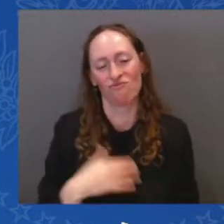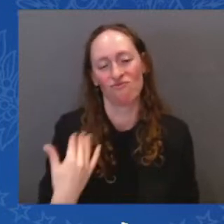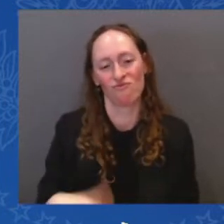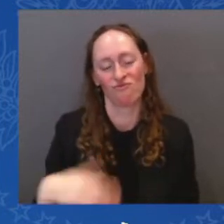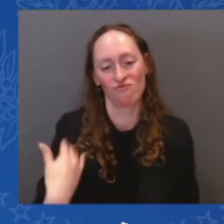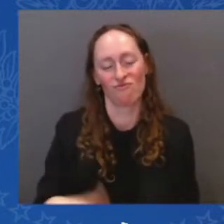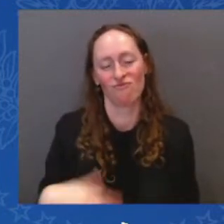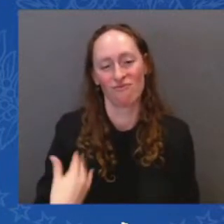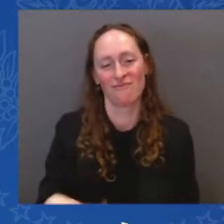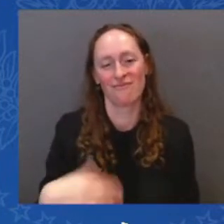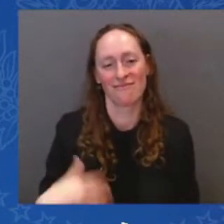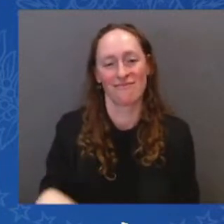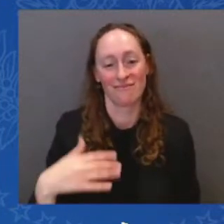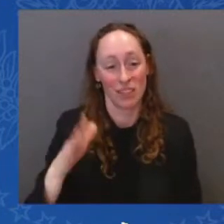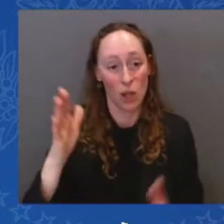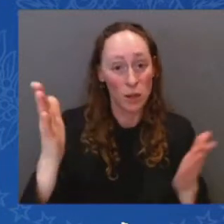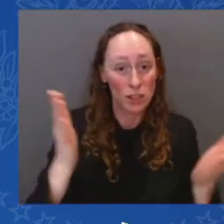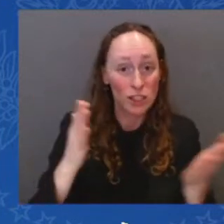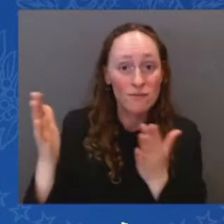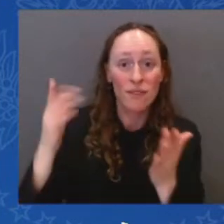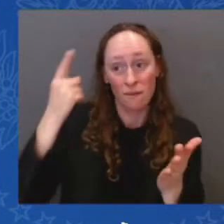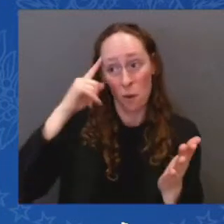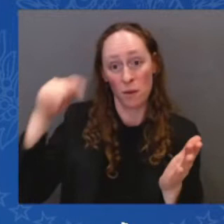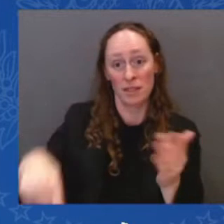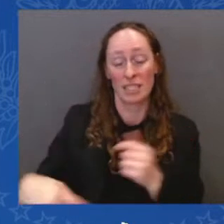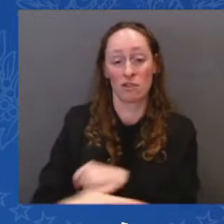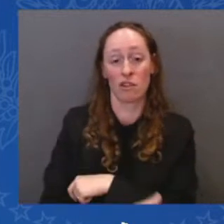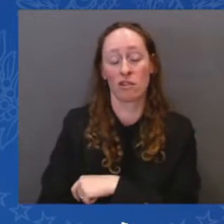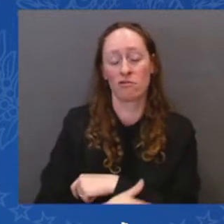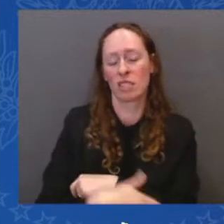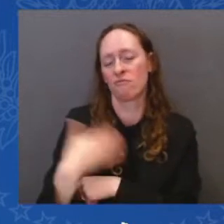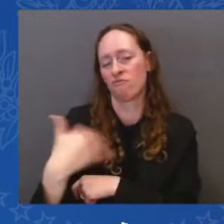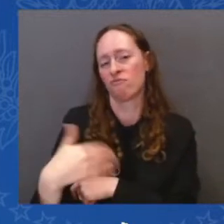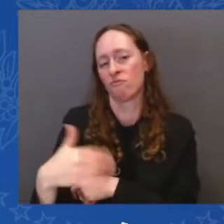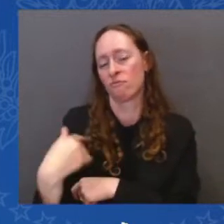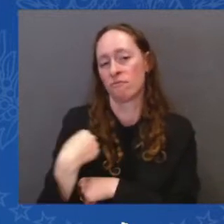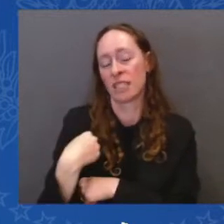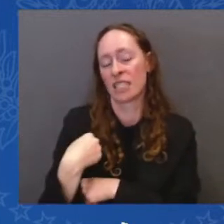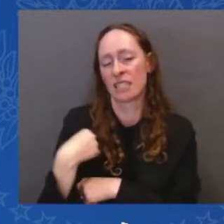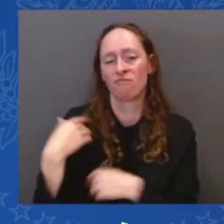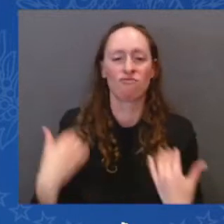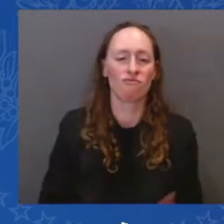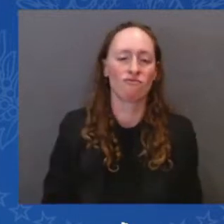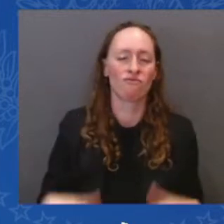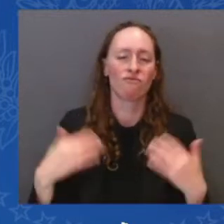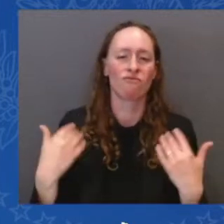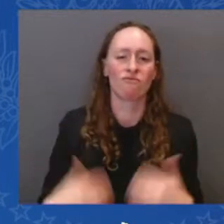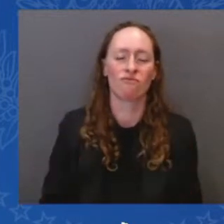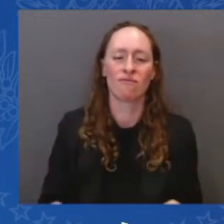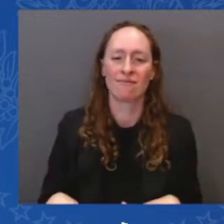You've done honor to the uniform of our nation. You've upheld your oath.